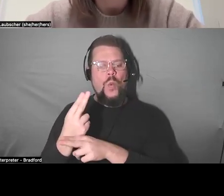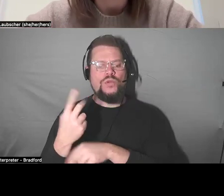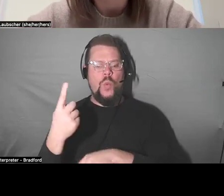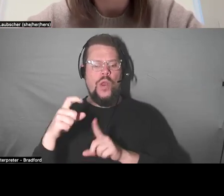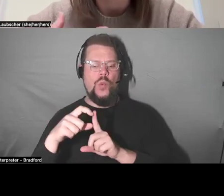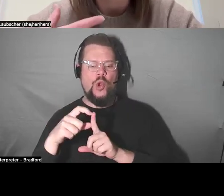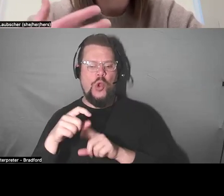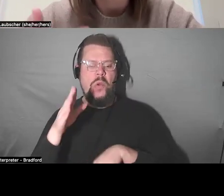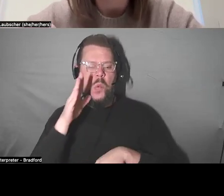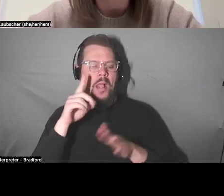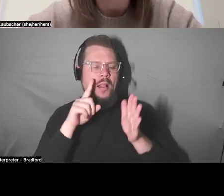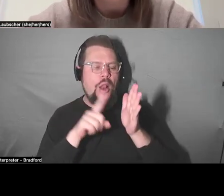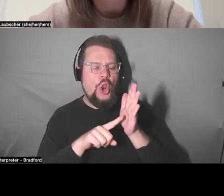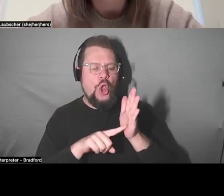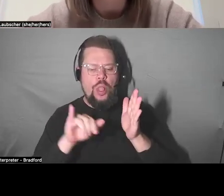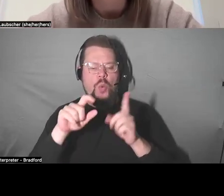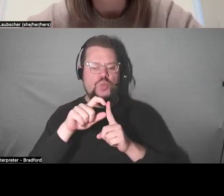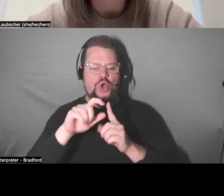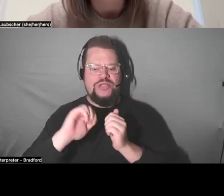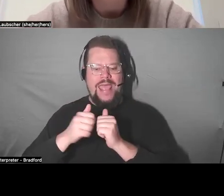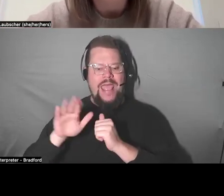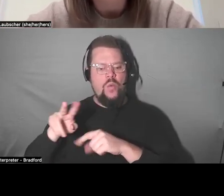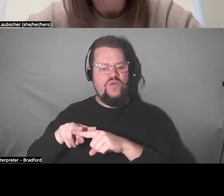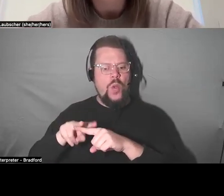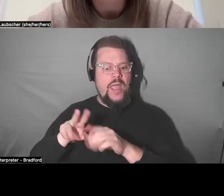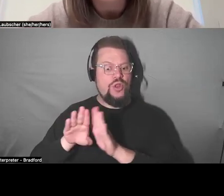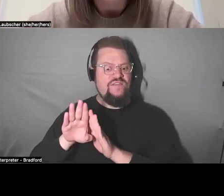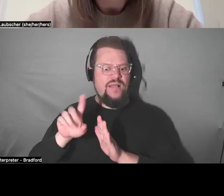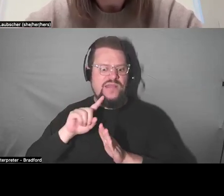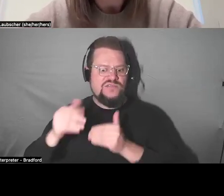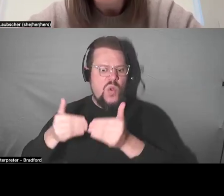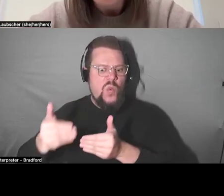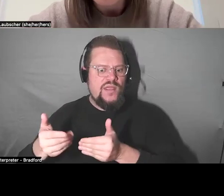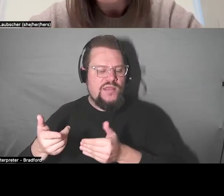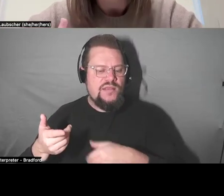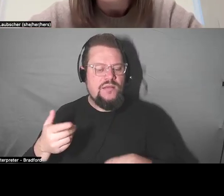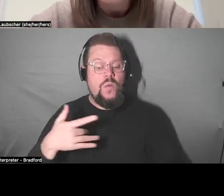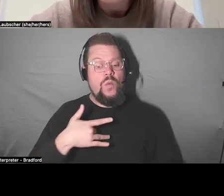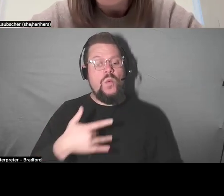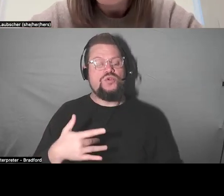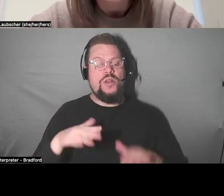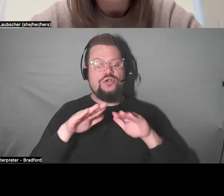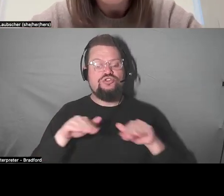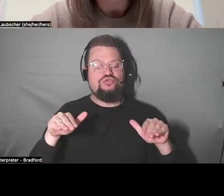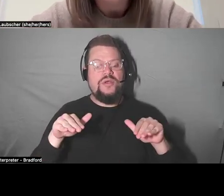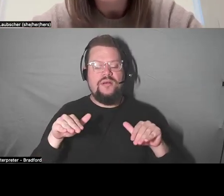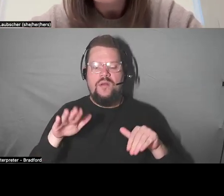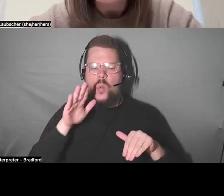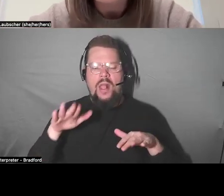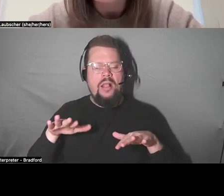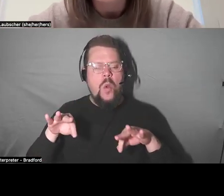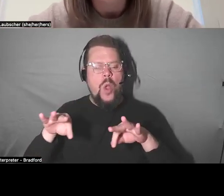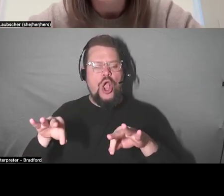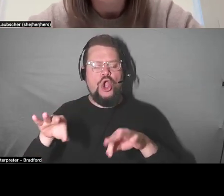at what those words are and how that vocabulary development is going. Typically, children acquire about